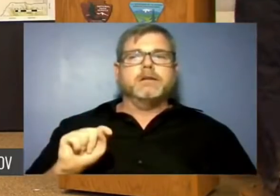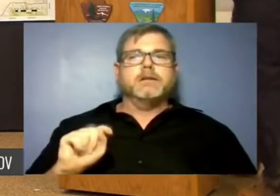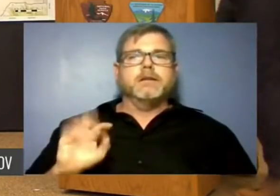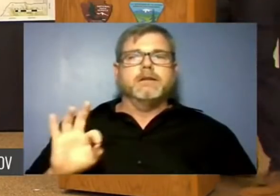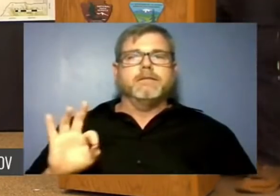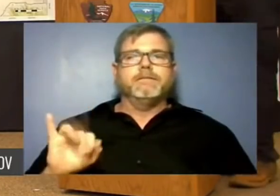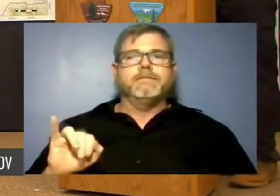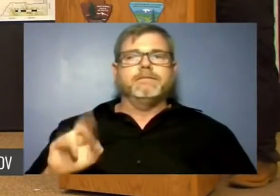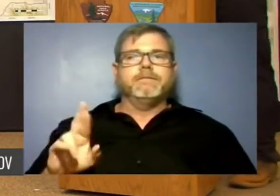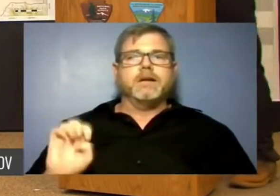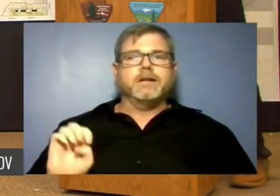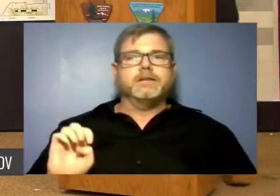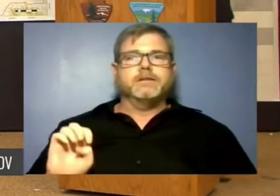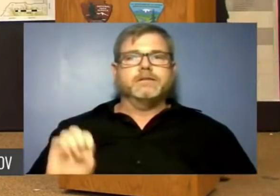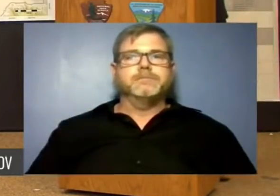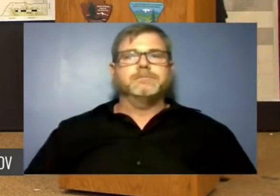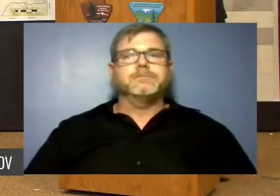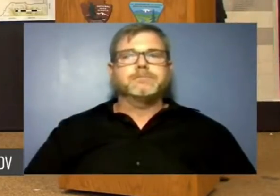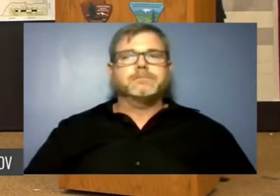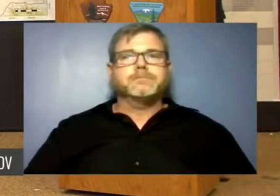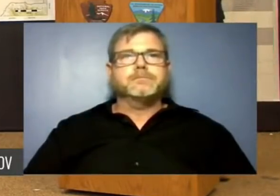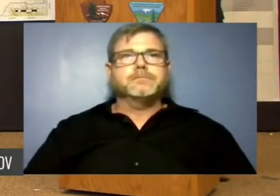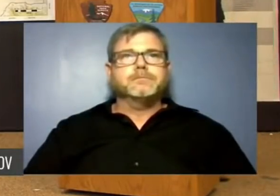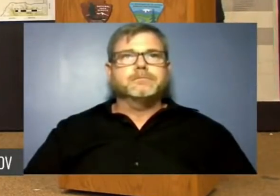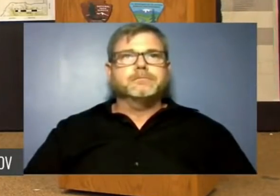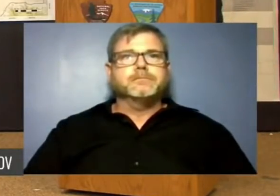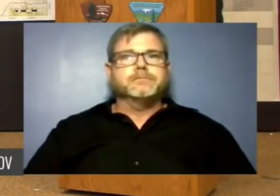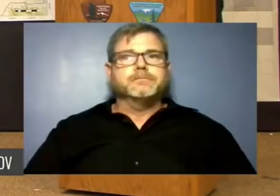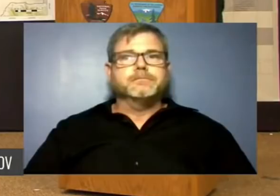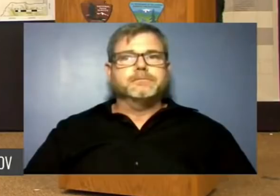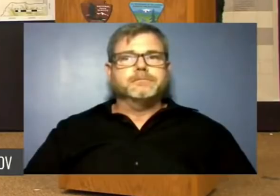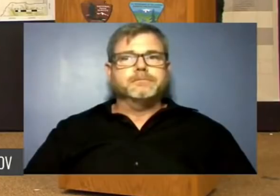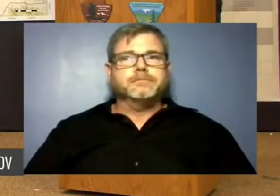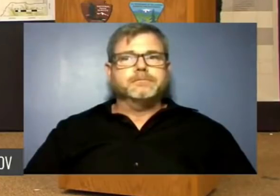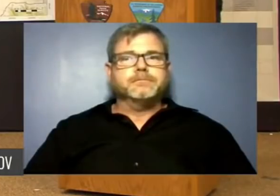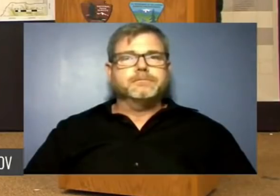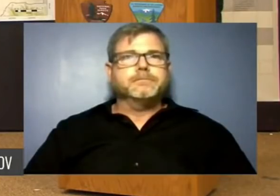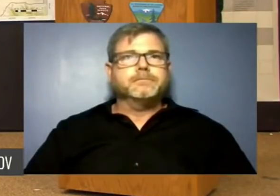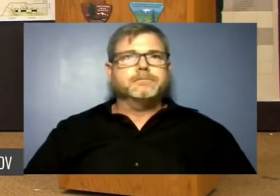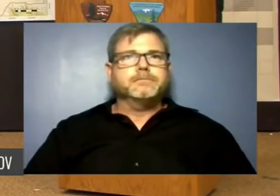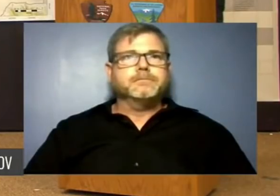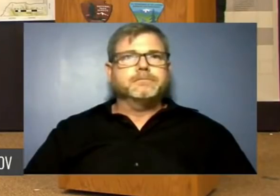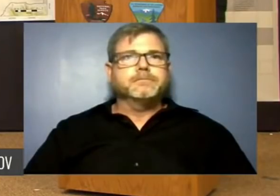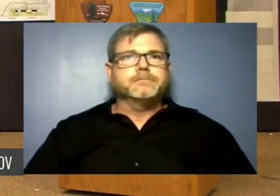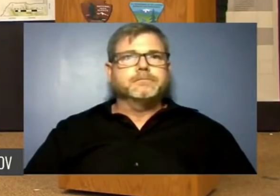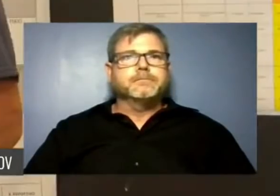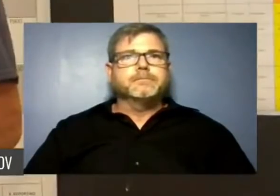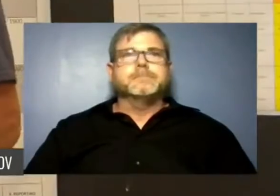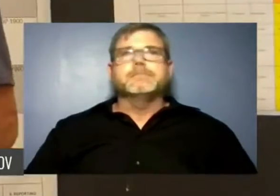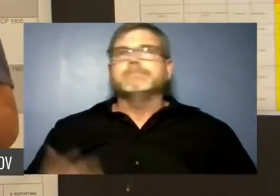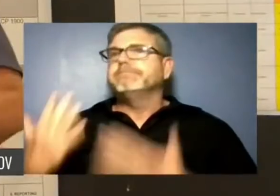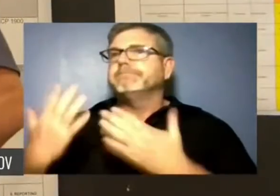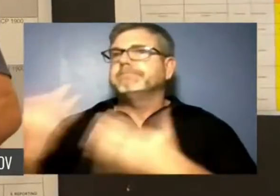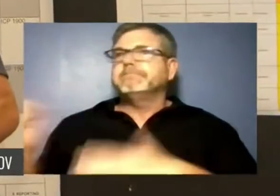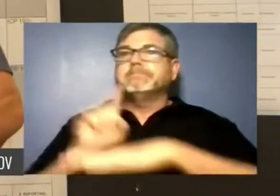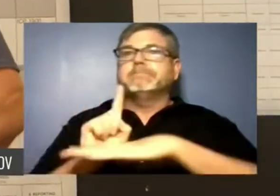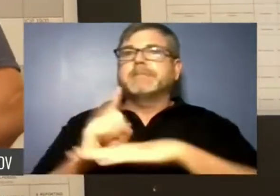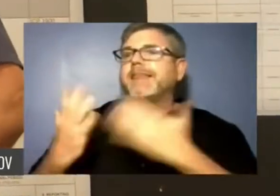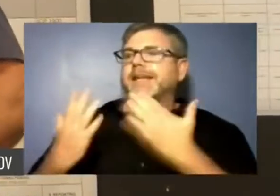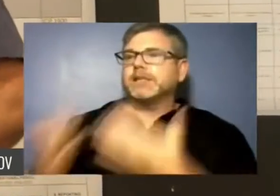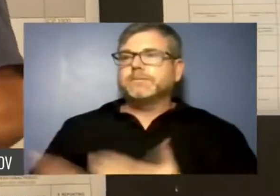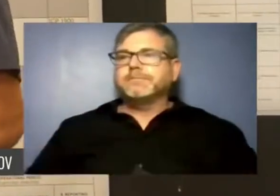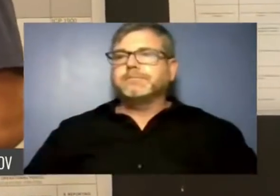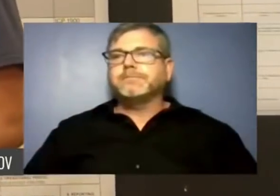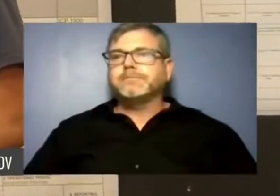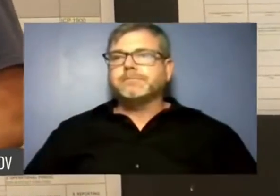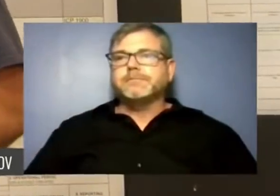Thank you. Yeah, a question came in regarding the spot fire that was located in Dyer this afternoon. So right there near Dyer